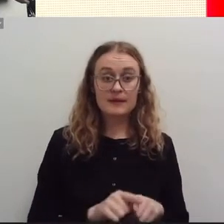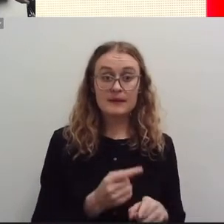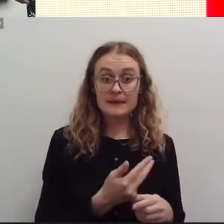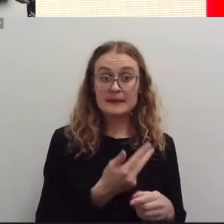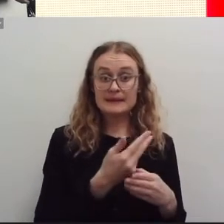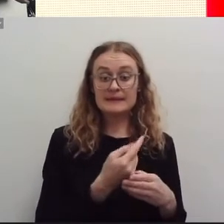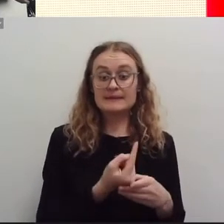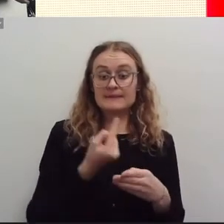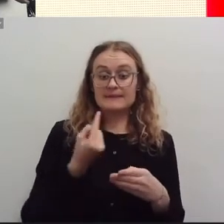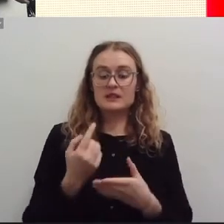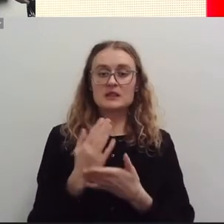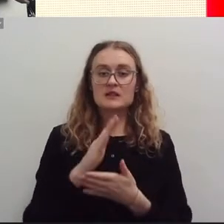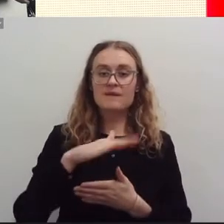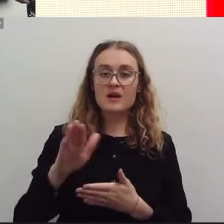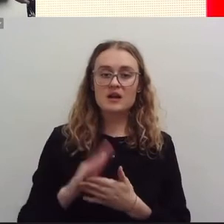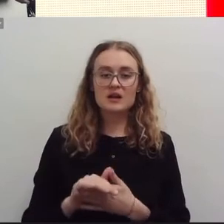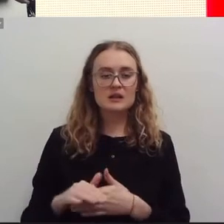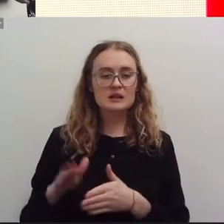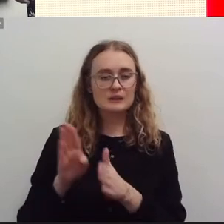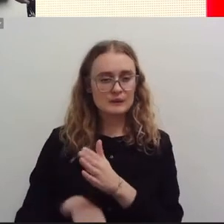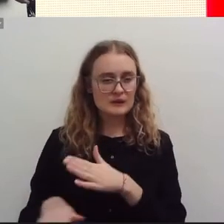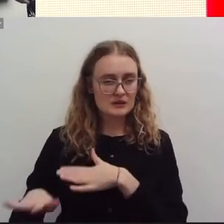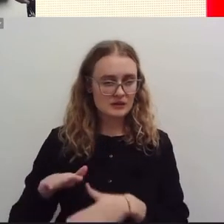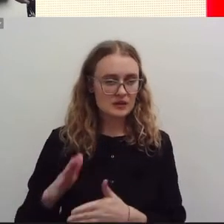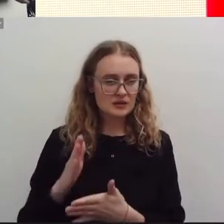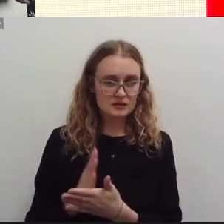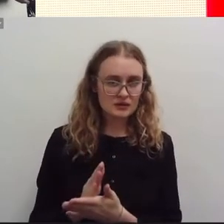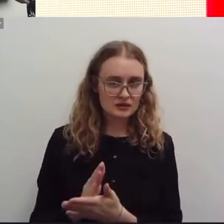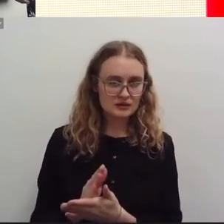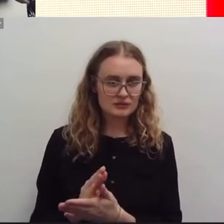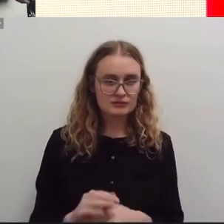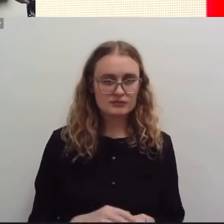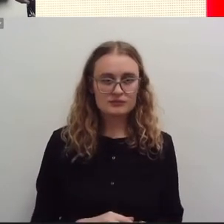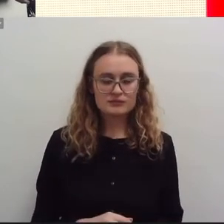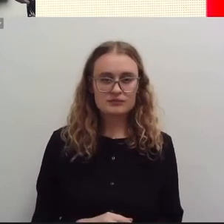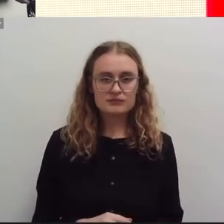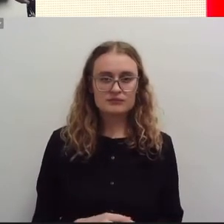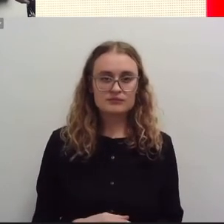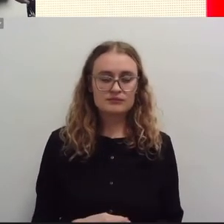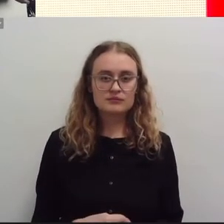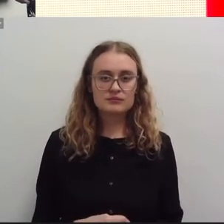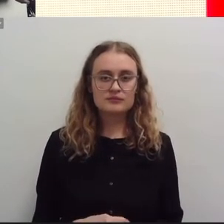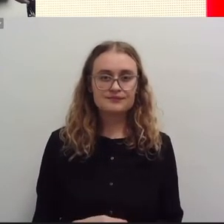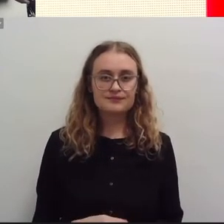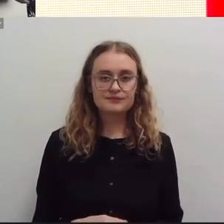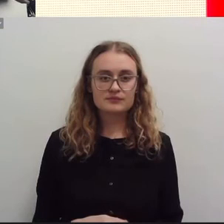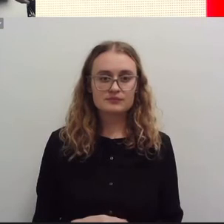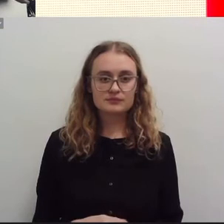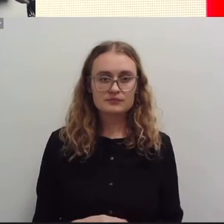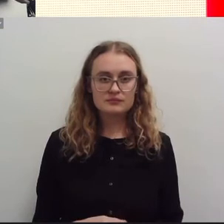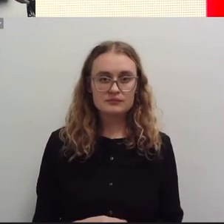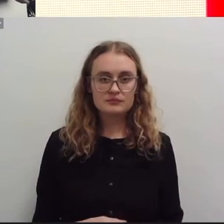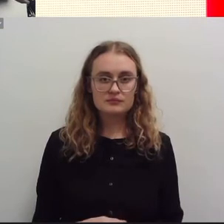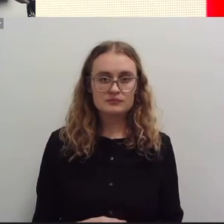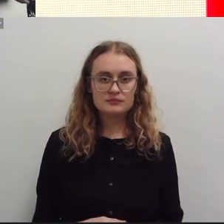we will have those both those two perspectives with us as we speak. I would really like to start by giving you,